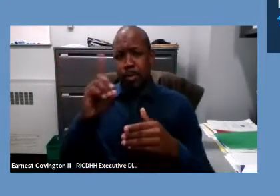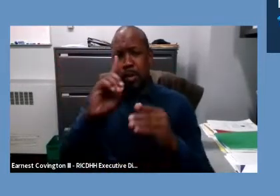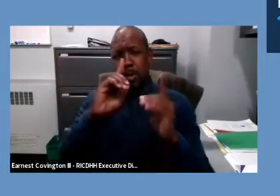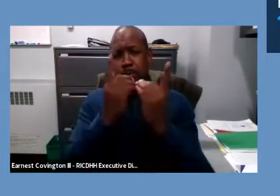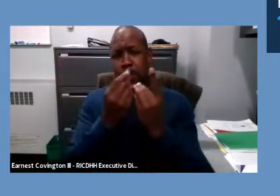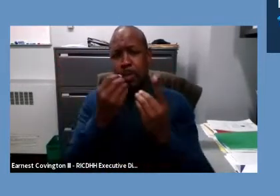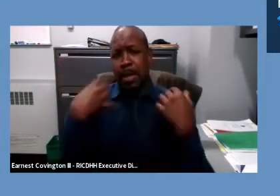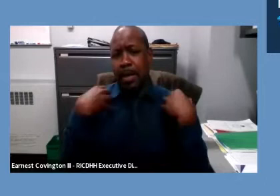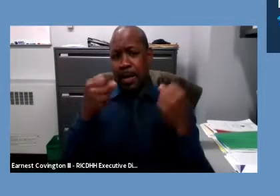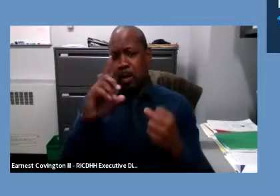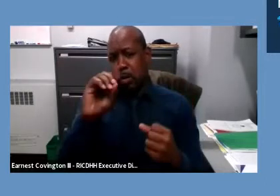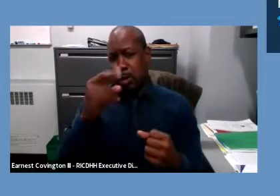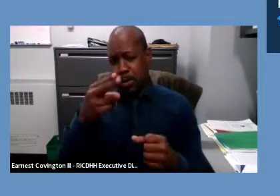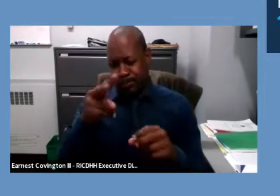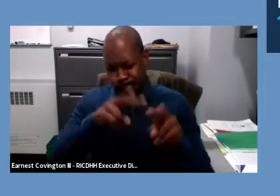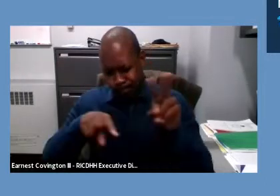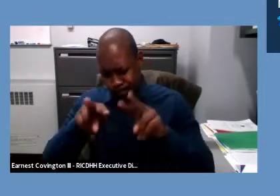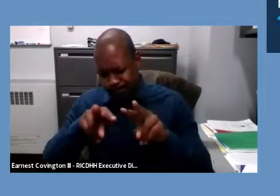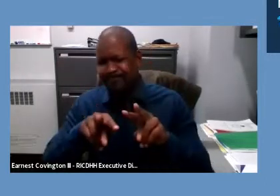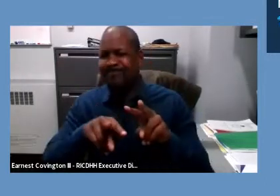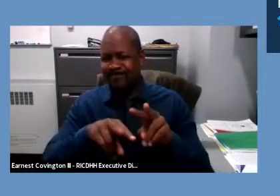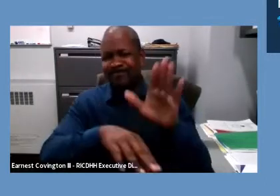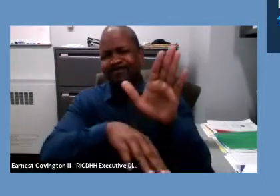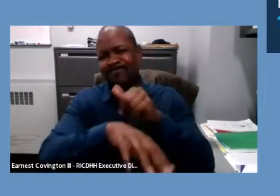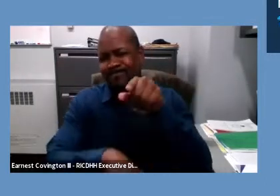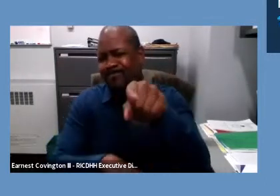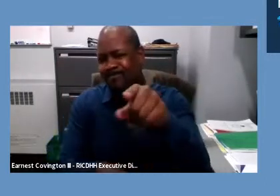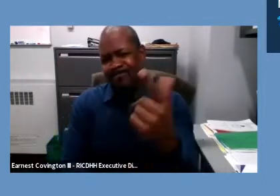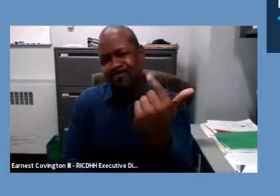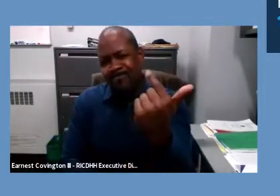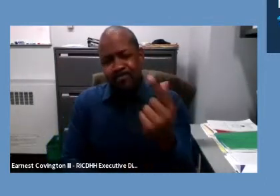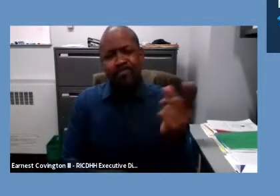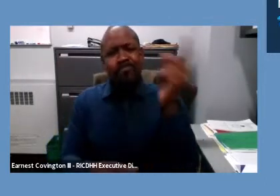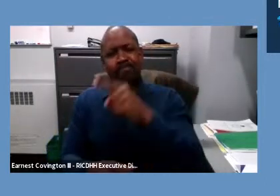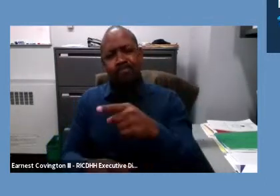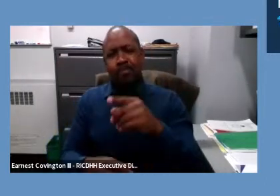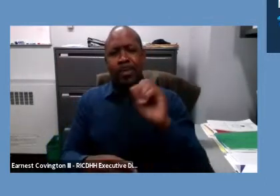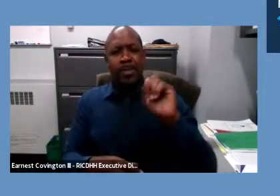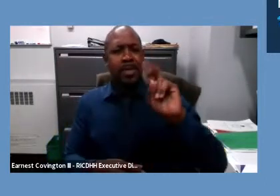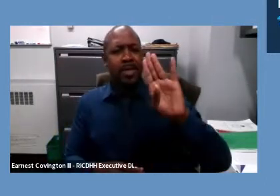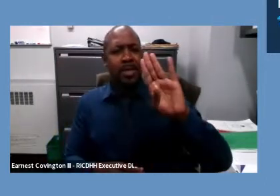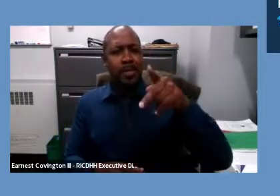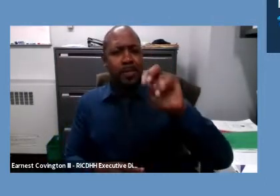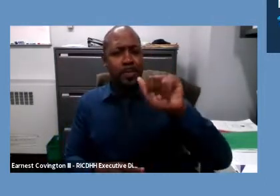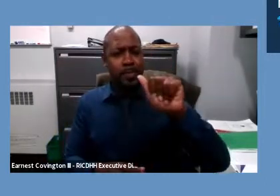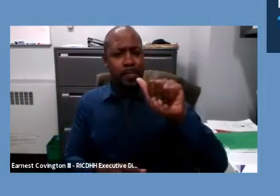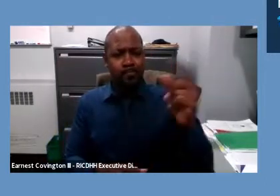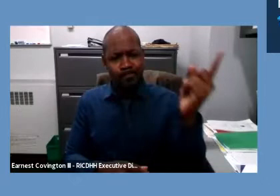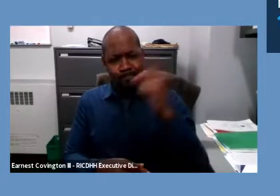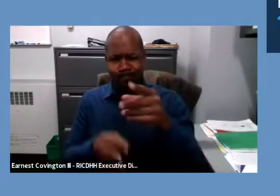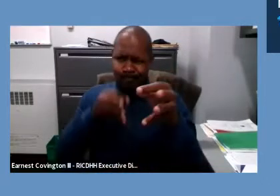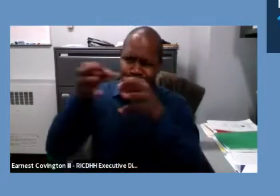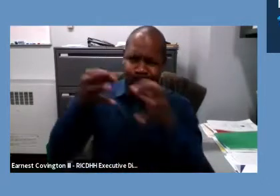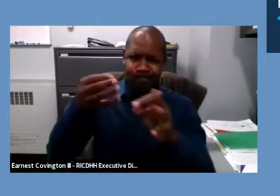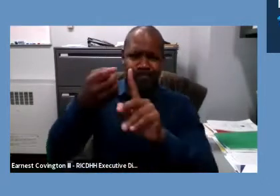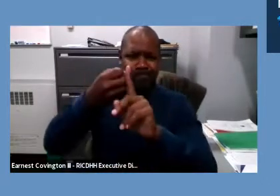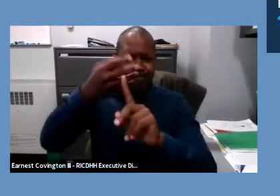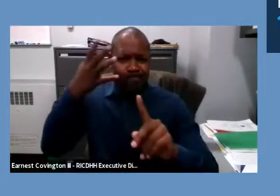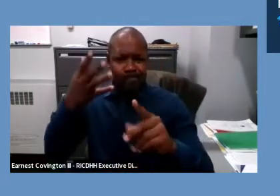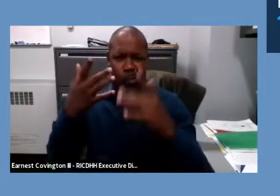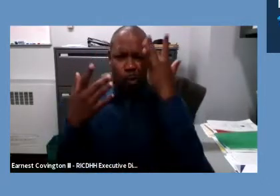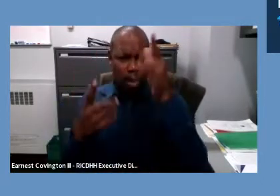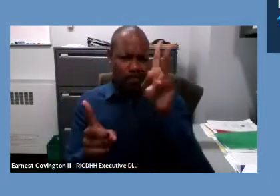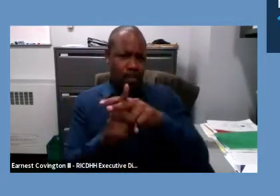Sometimes during the complaint process, the Department of Health investigates and will call